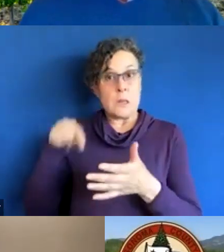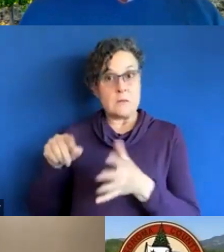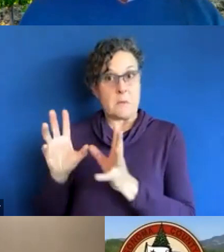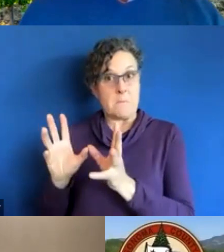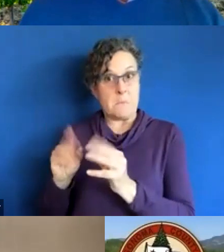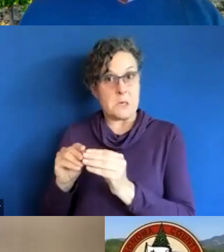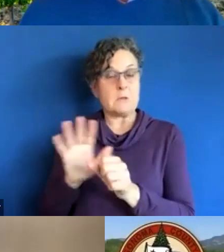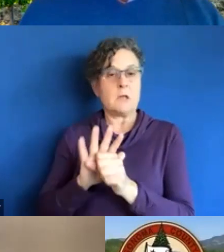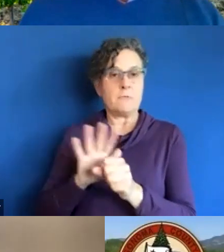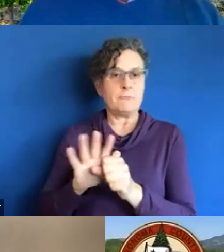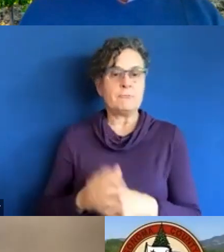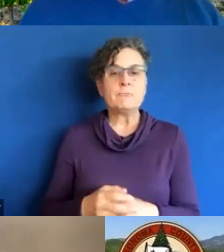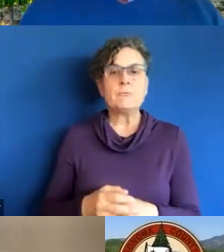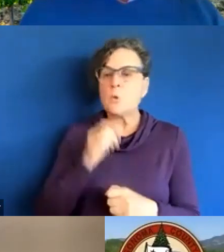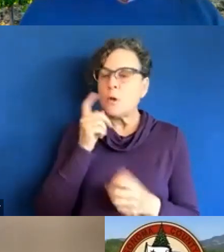once.